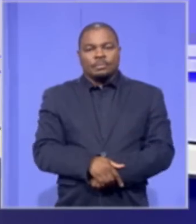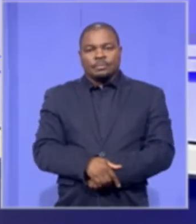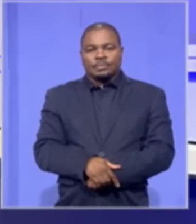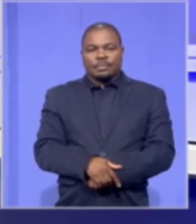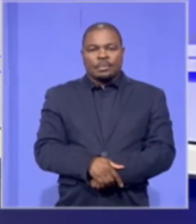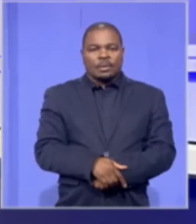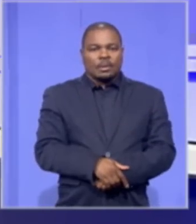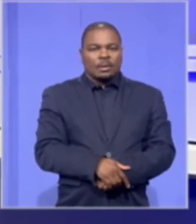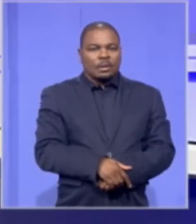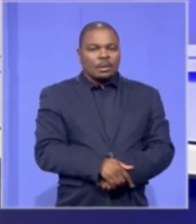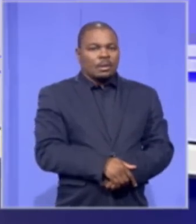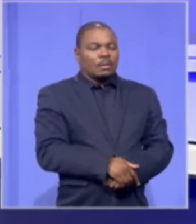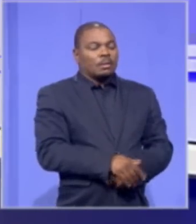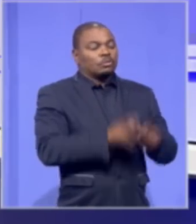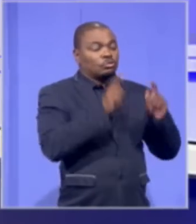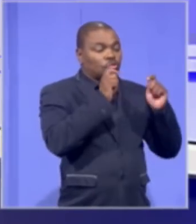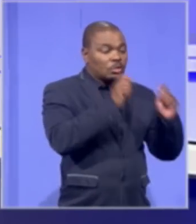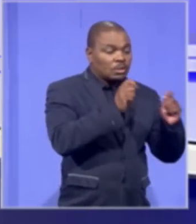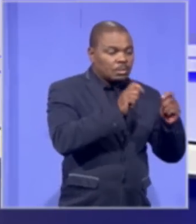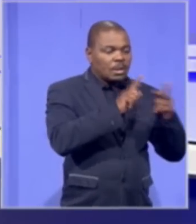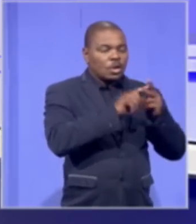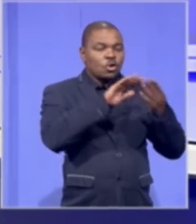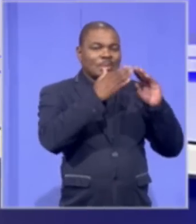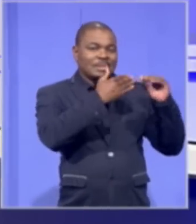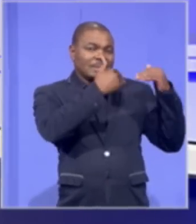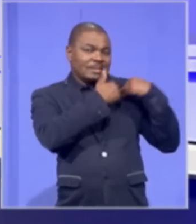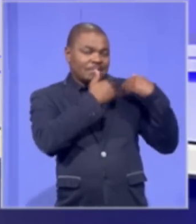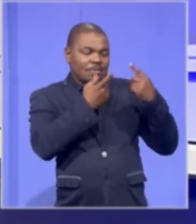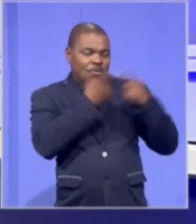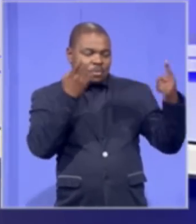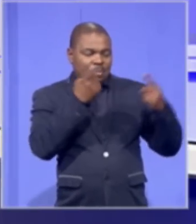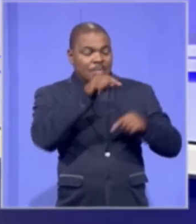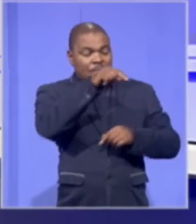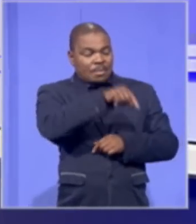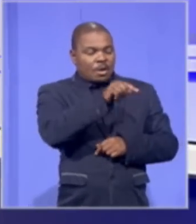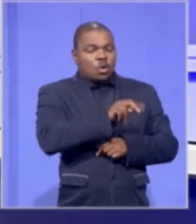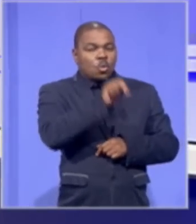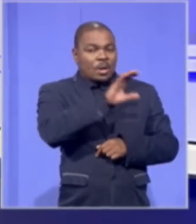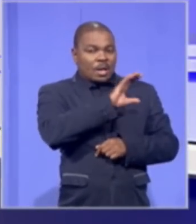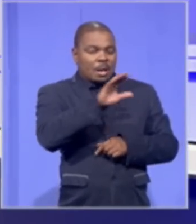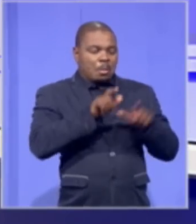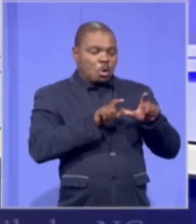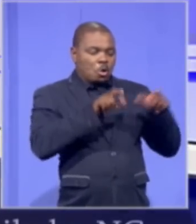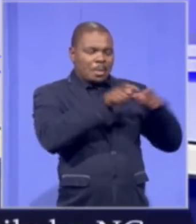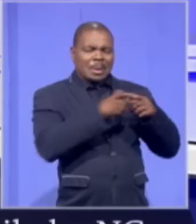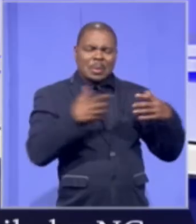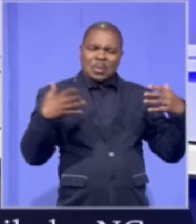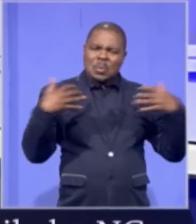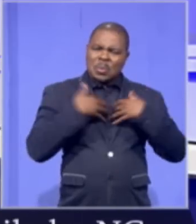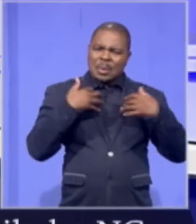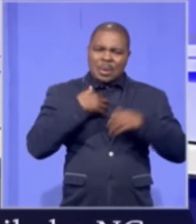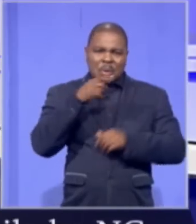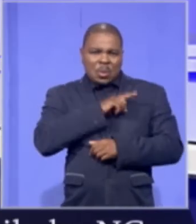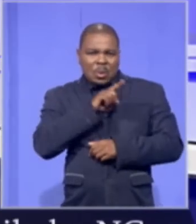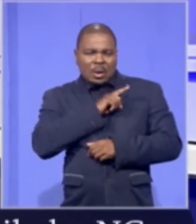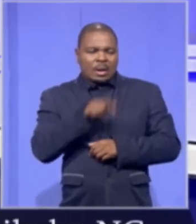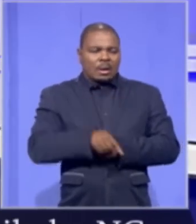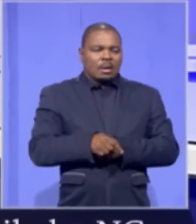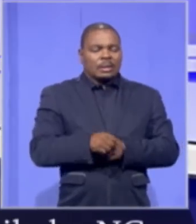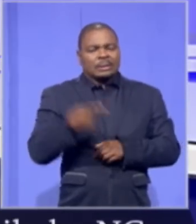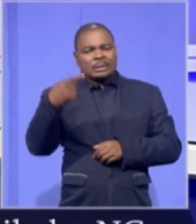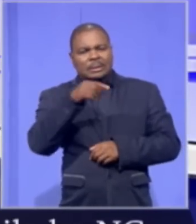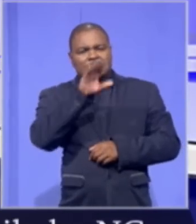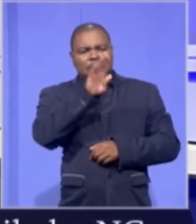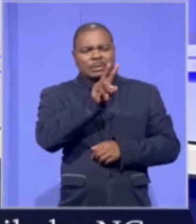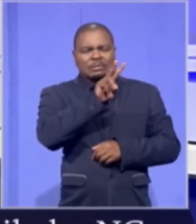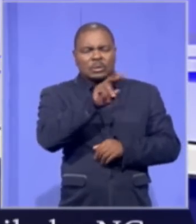Komiti ya dinamelwa le polokego ka Northern Cape e re e hlobaetšwa ke palo ya melato e o golelago godimo ya dikgaruru tša ka